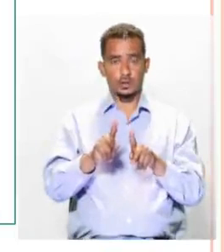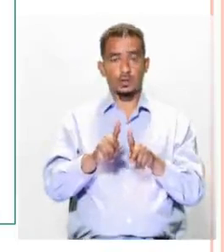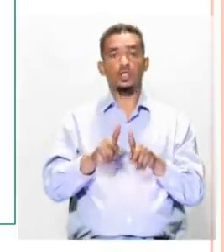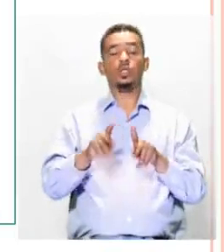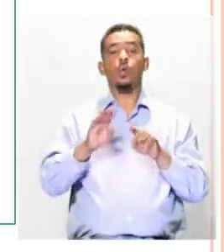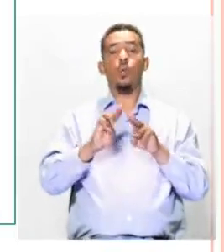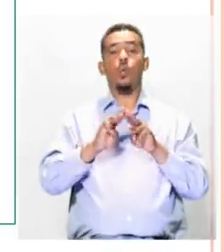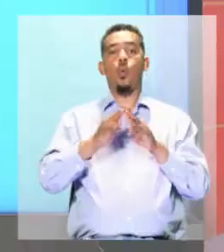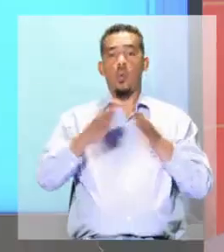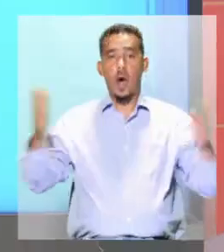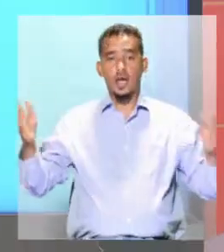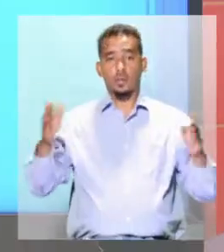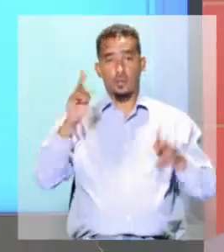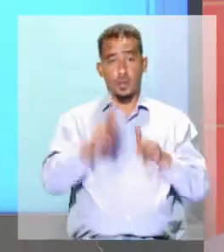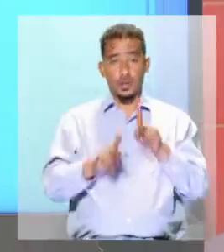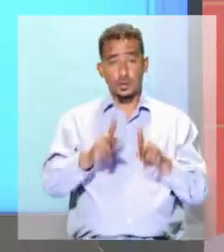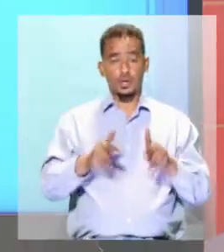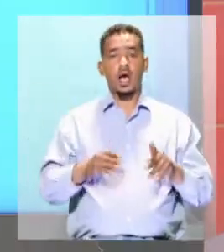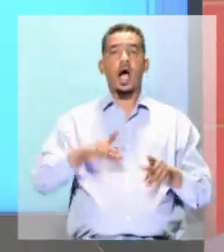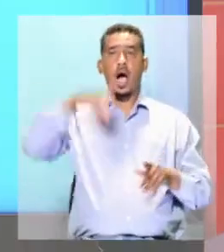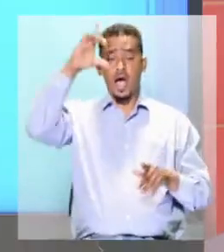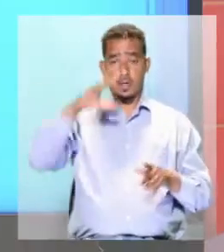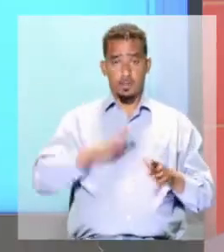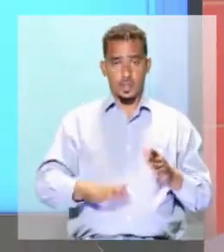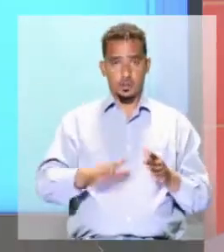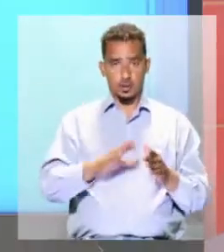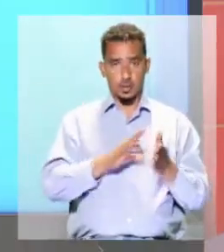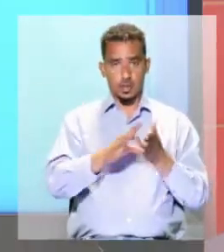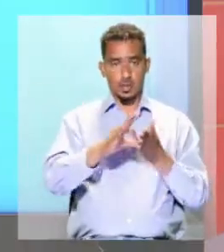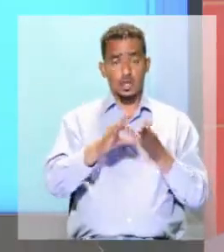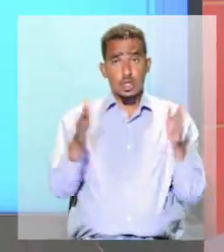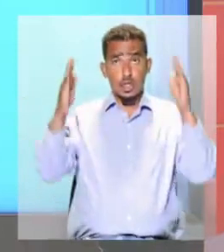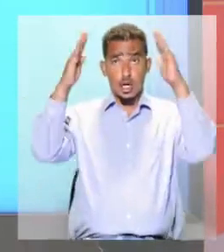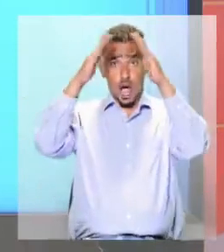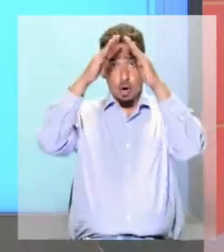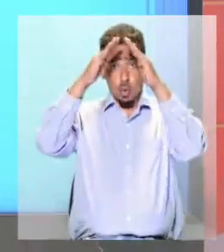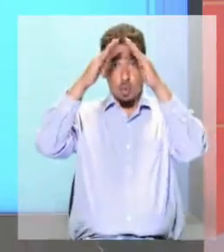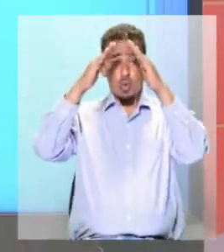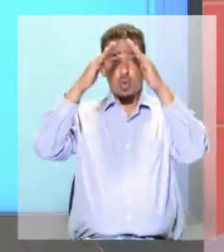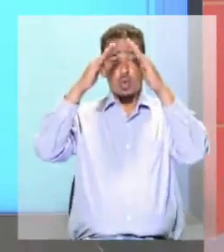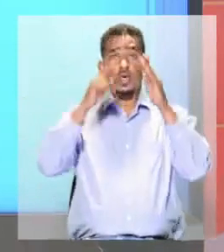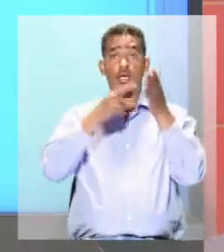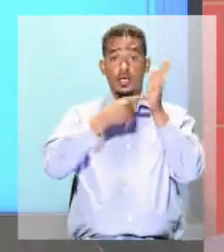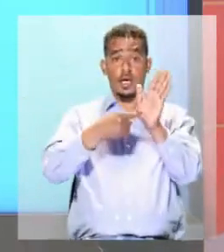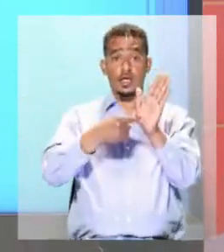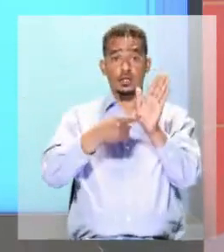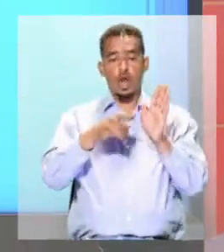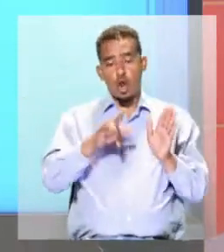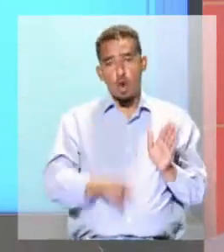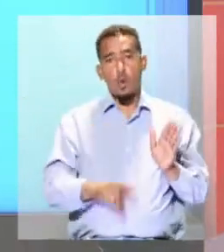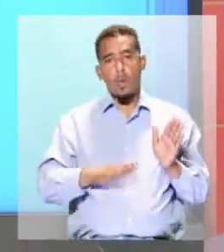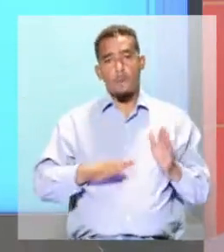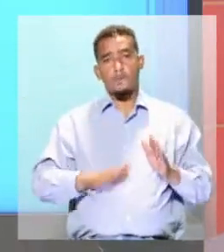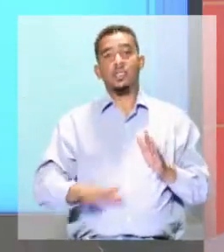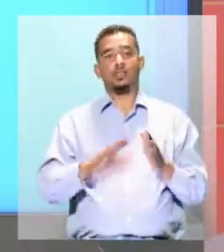of population, a high birth rate, and the narrow base indicates low birth